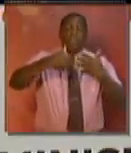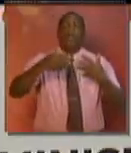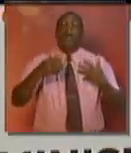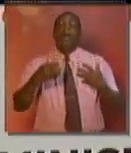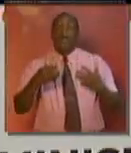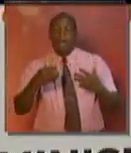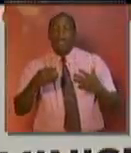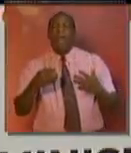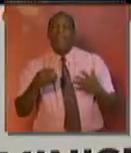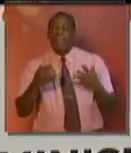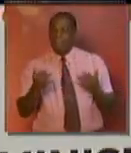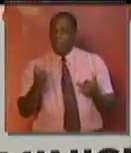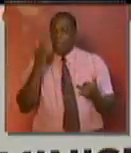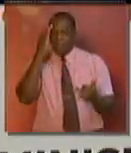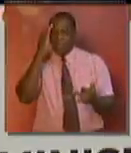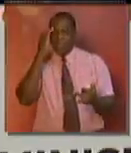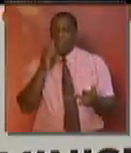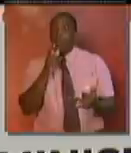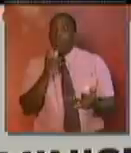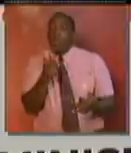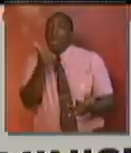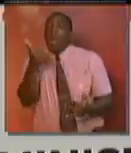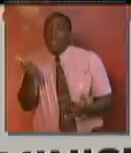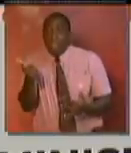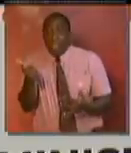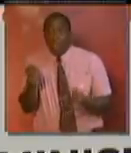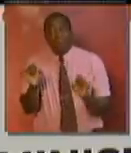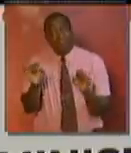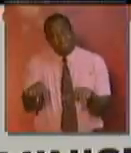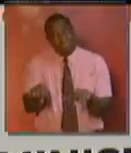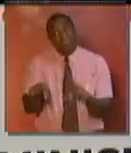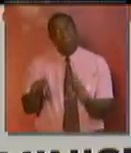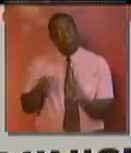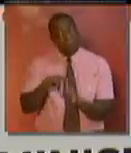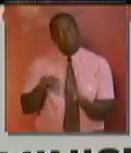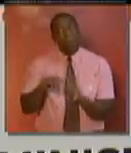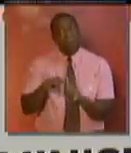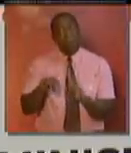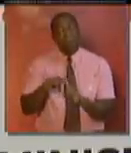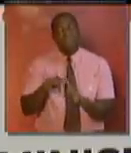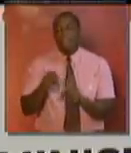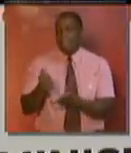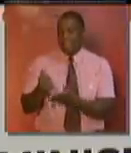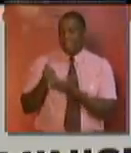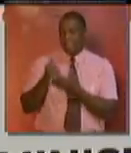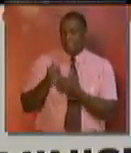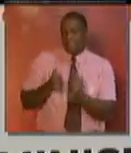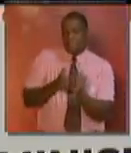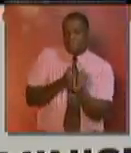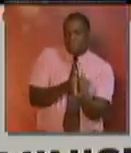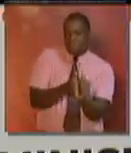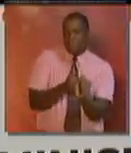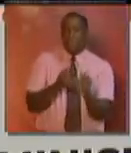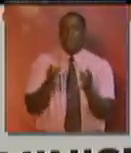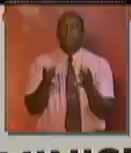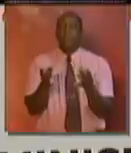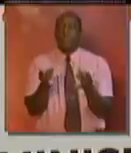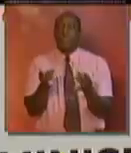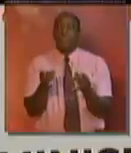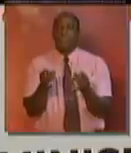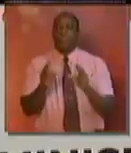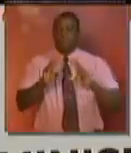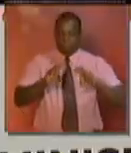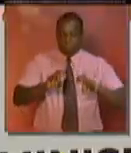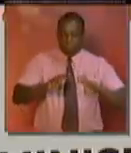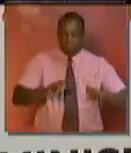is also shared, so that the follow-up, the tracing of other potentially exposed individuals can